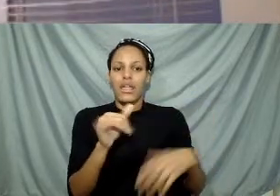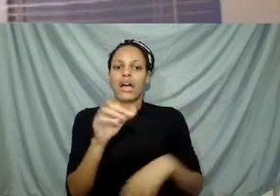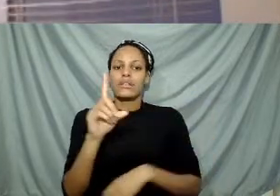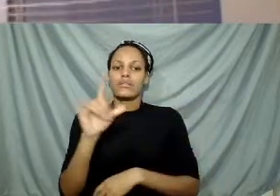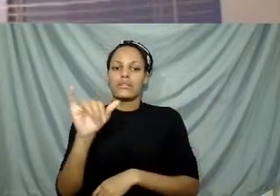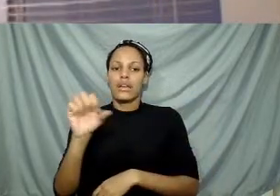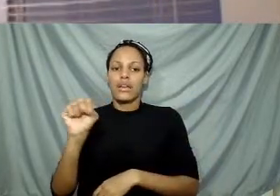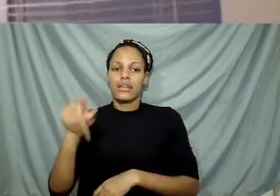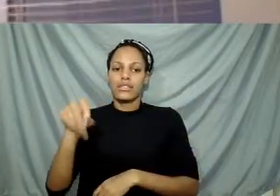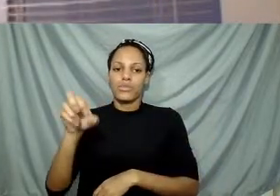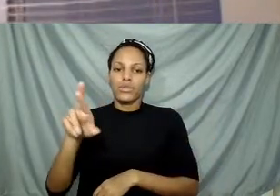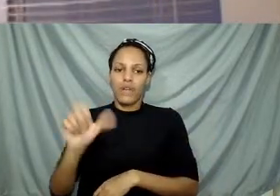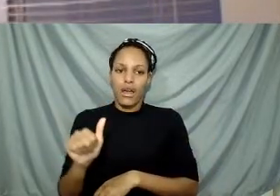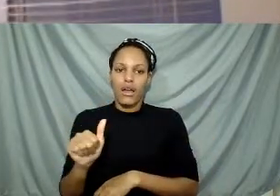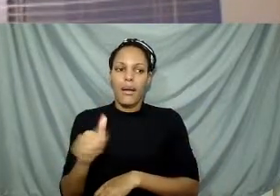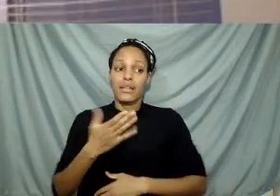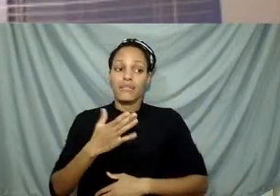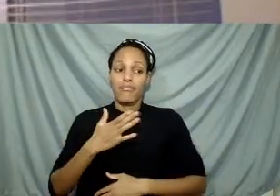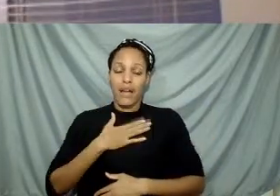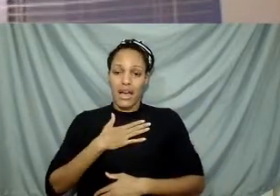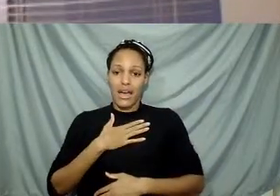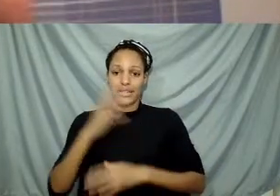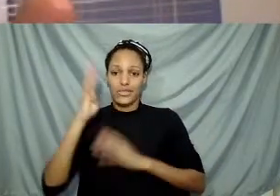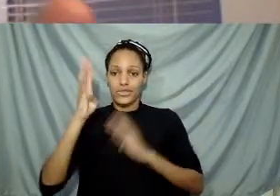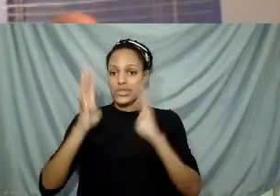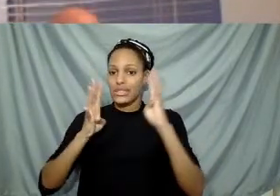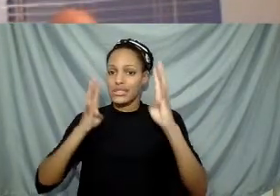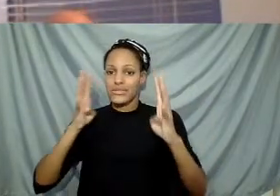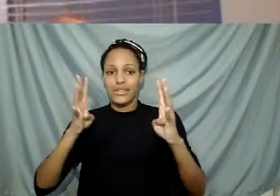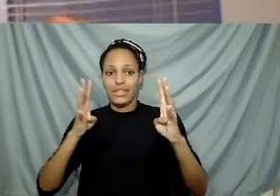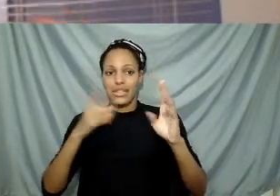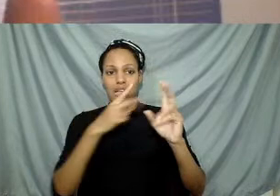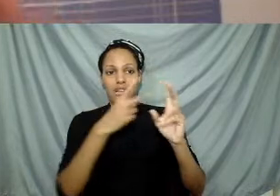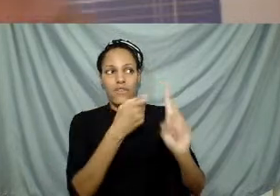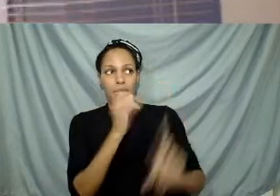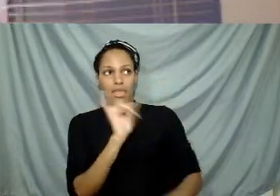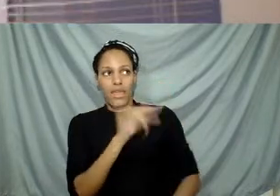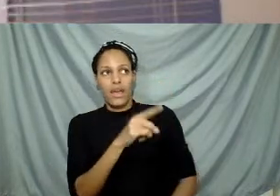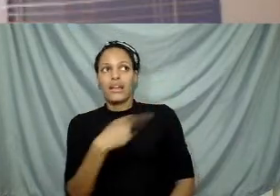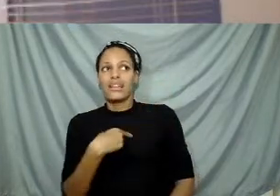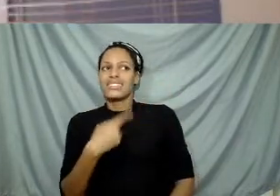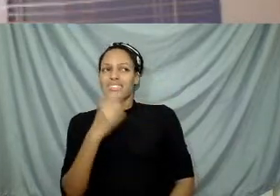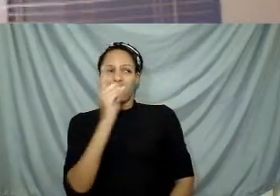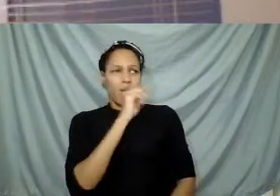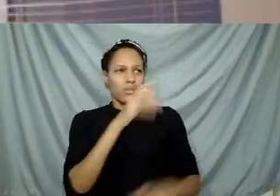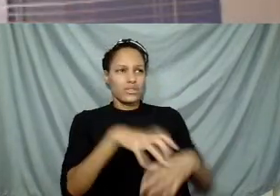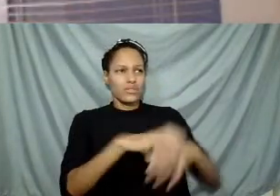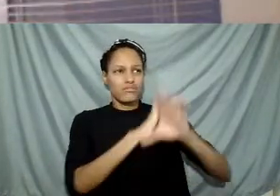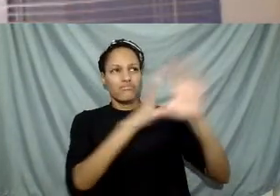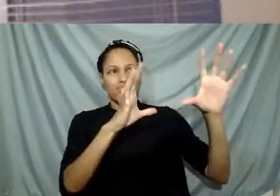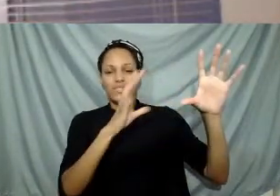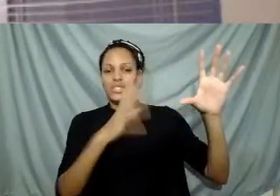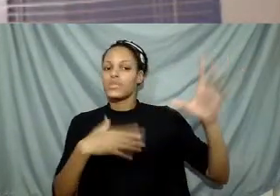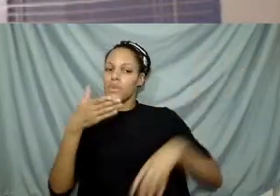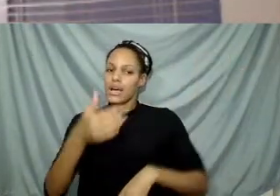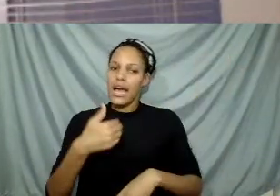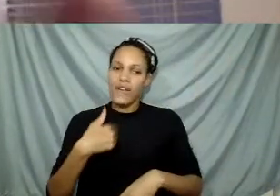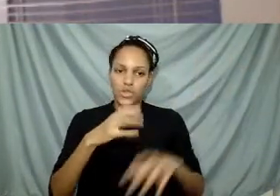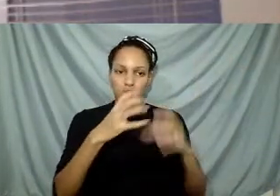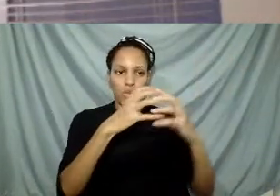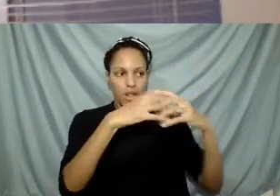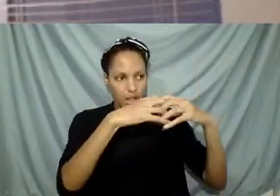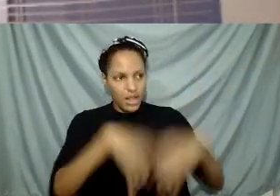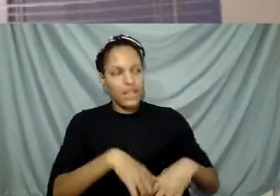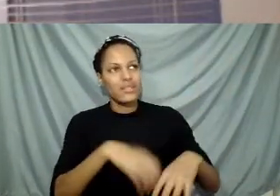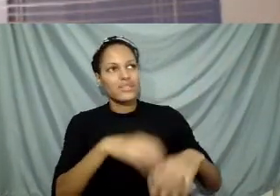where my creativity flows. And that's where the journey has taken me. So we'll have to dismantle racism. We'll have to